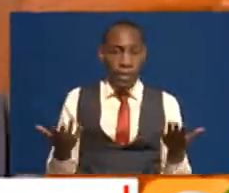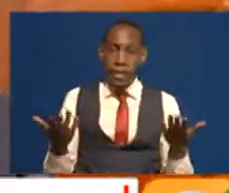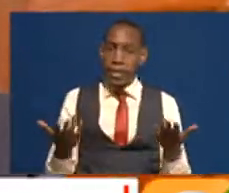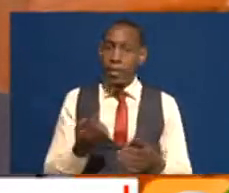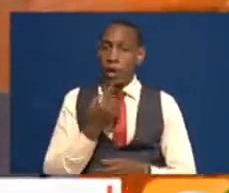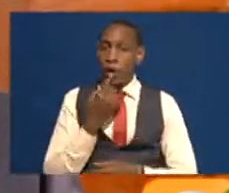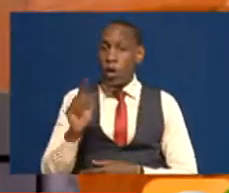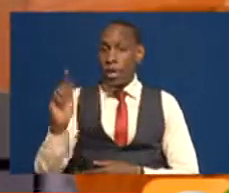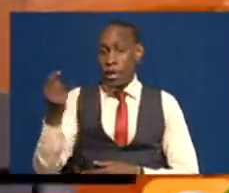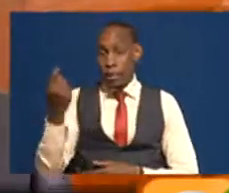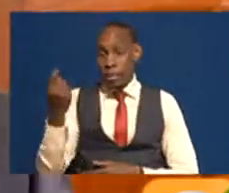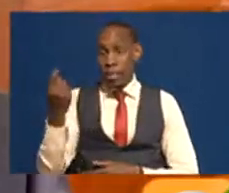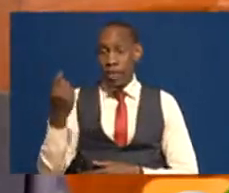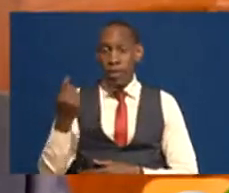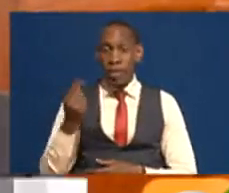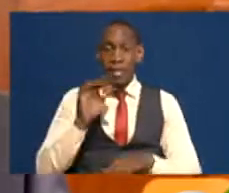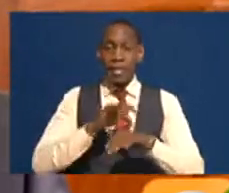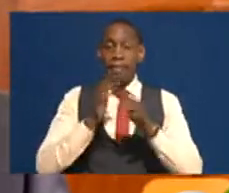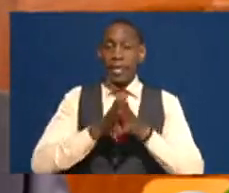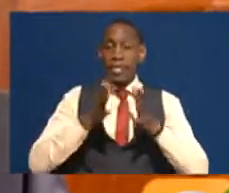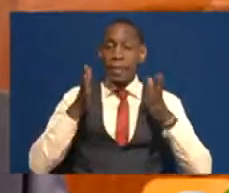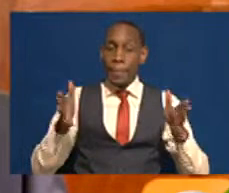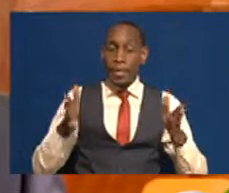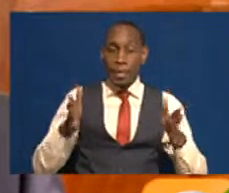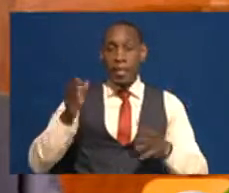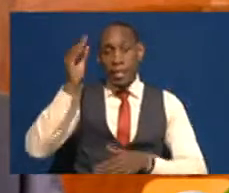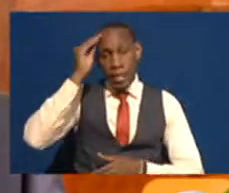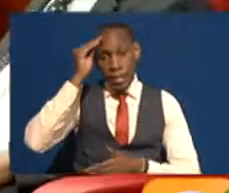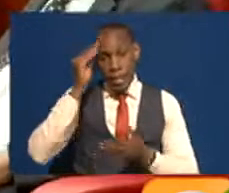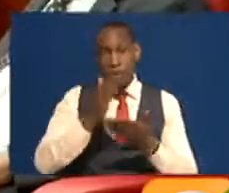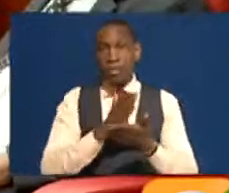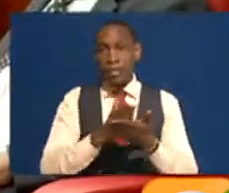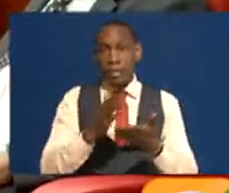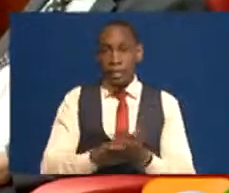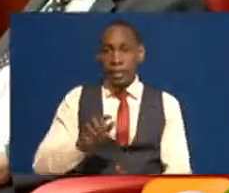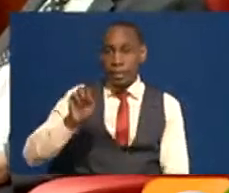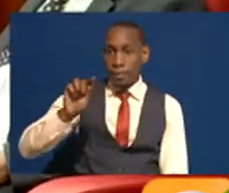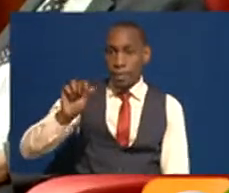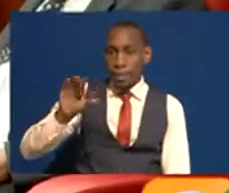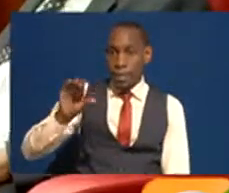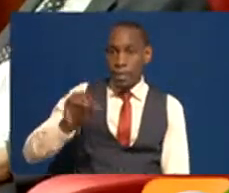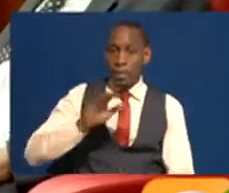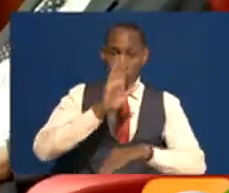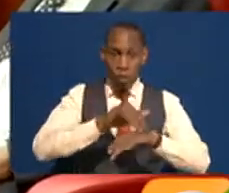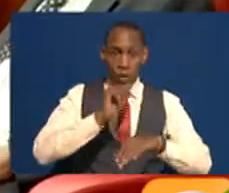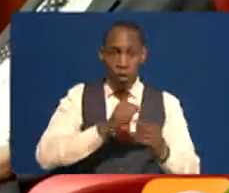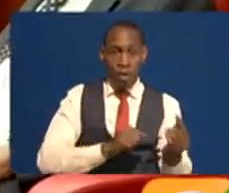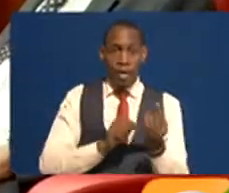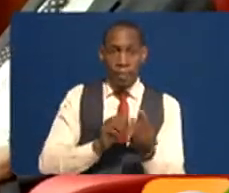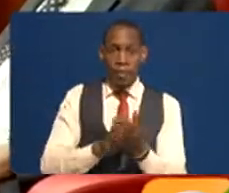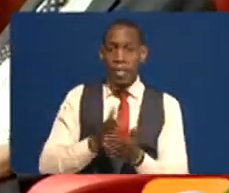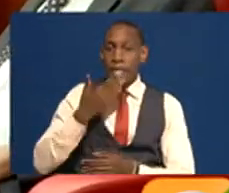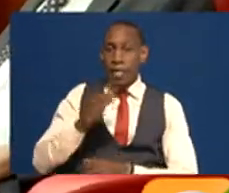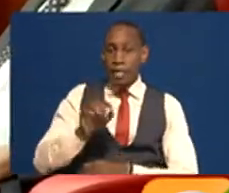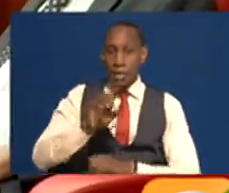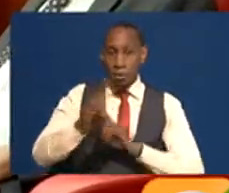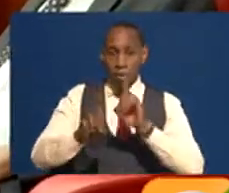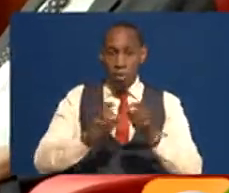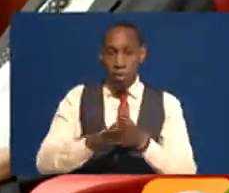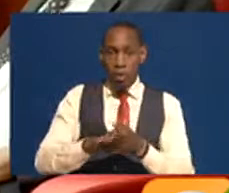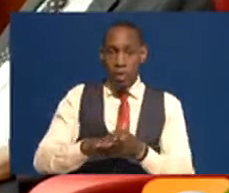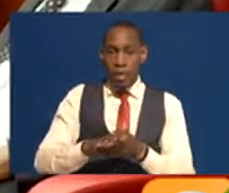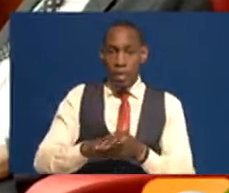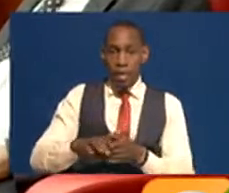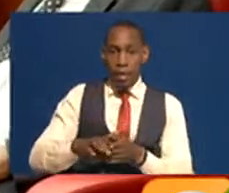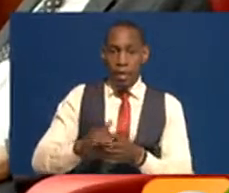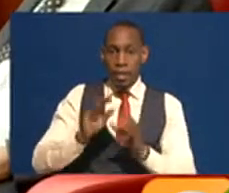of the president will greatly affect the education sector. TSC had been summoned to answer questions on the localization of